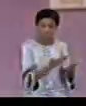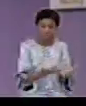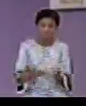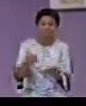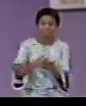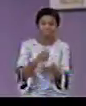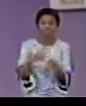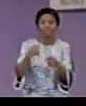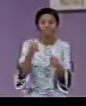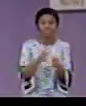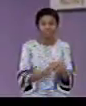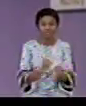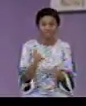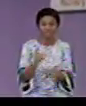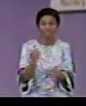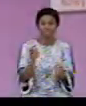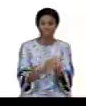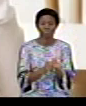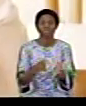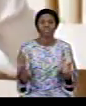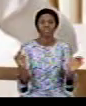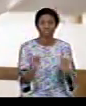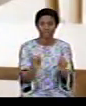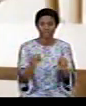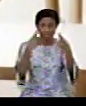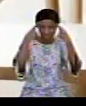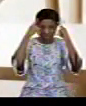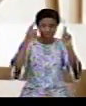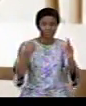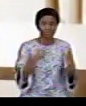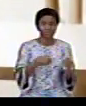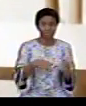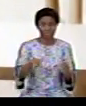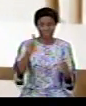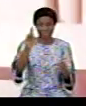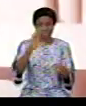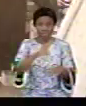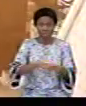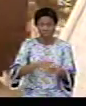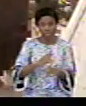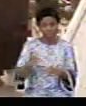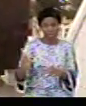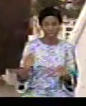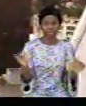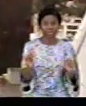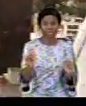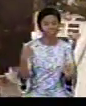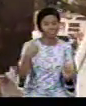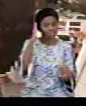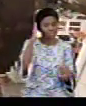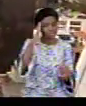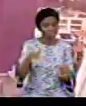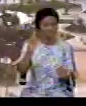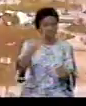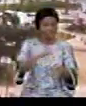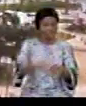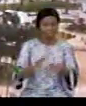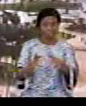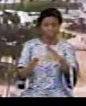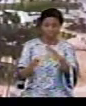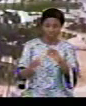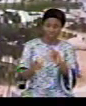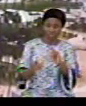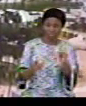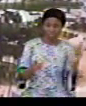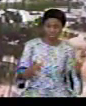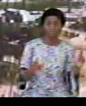so that the same success we see on the right, that same success we see on the left, the same success we see in the city, that same